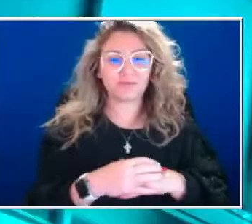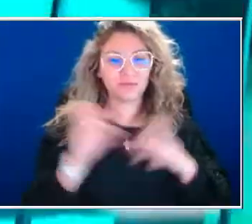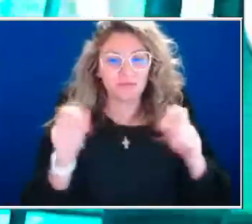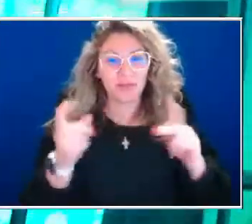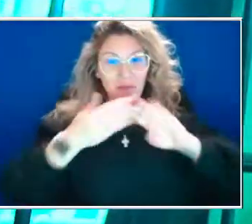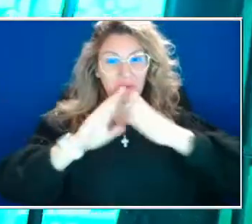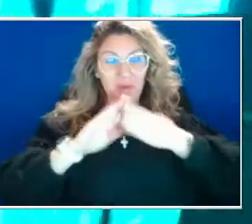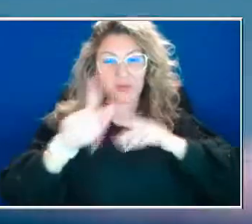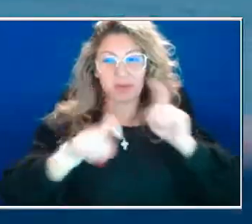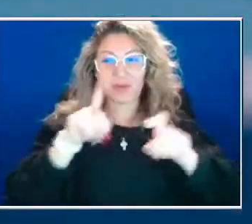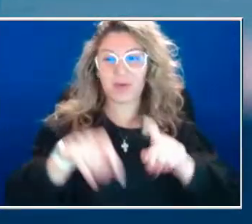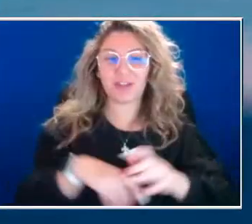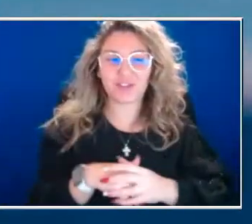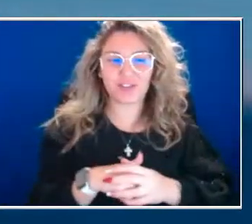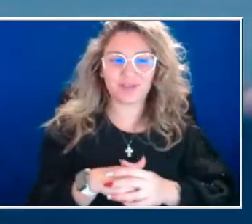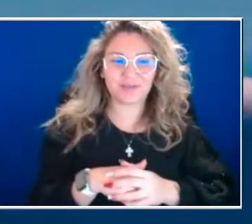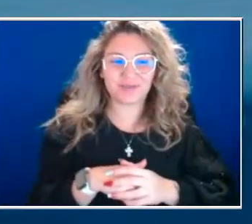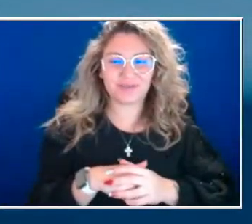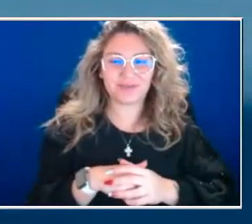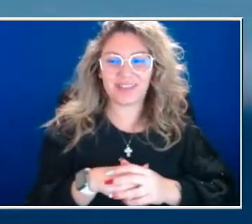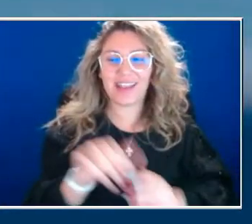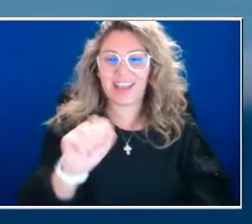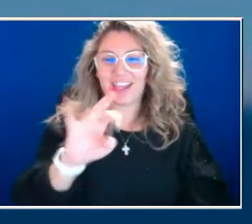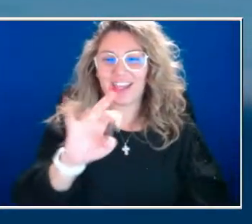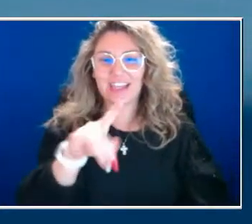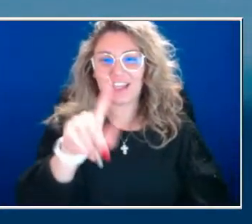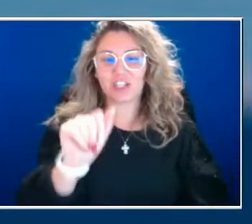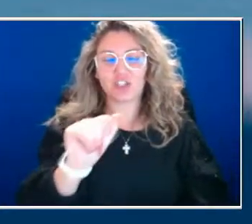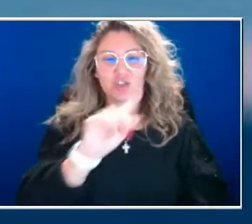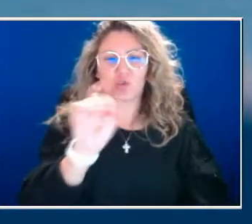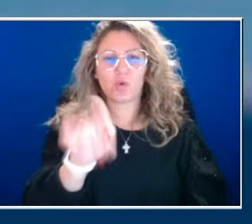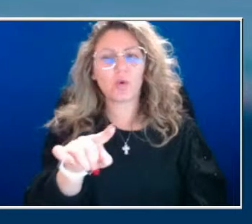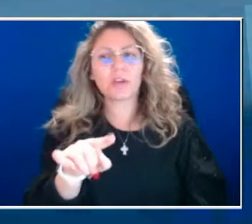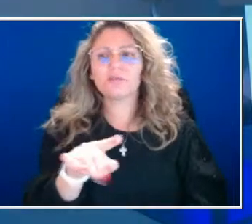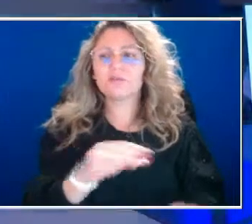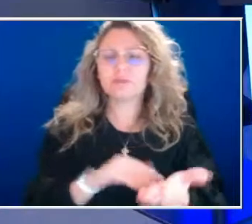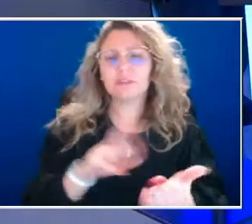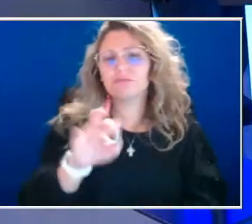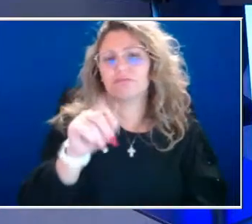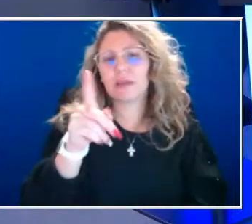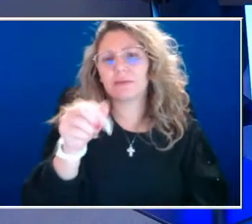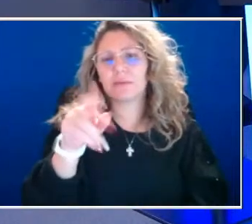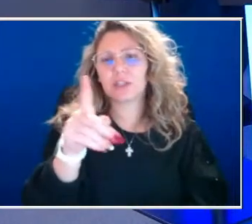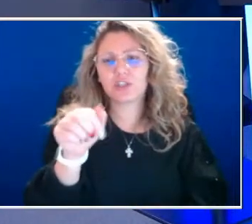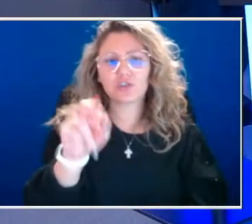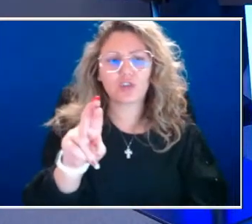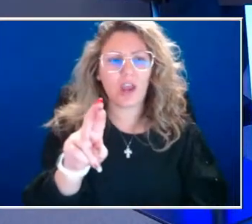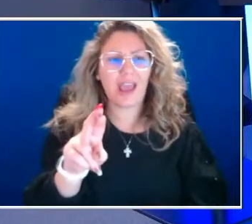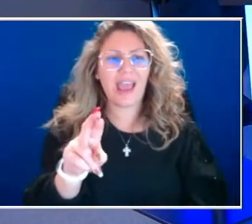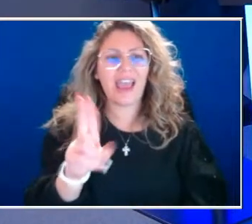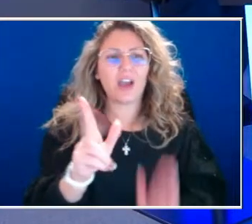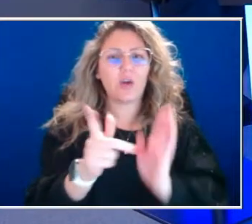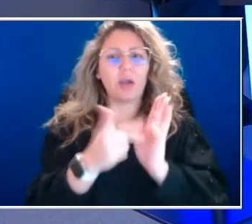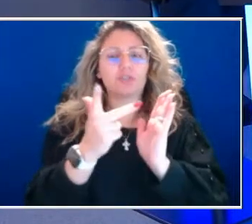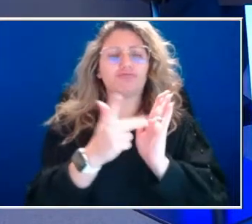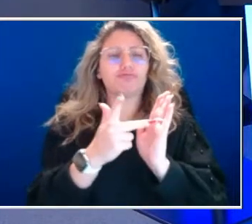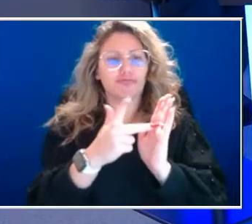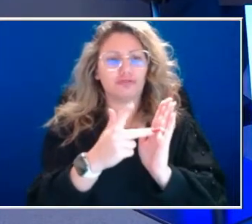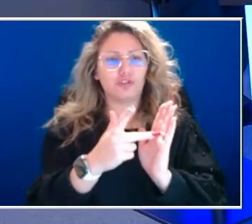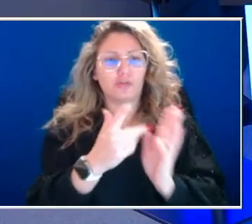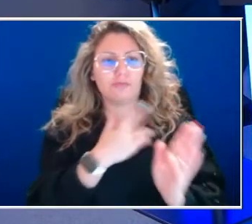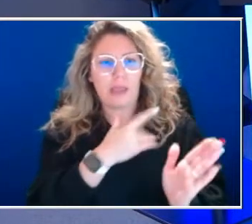community. Angela has a question, Dr. Meister. She said, I had a quadruple bypass in 2019, had been out